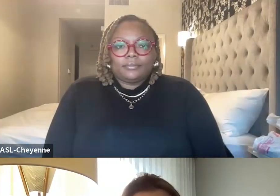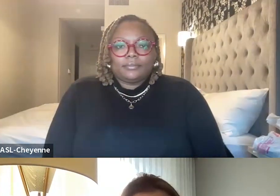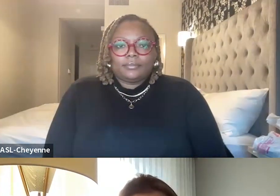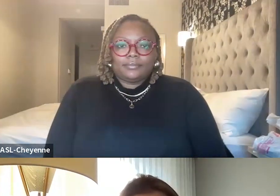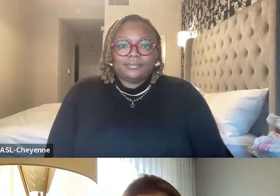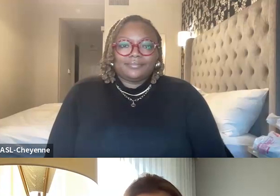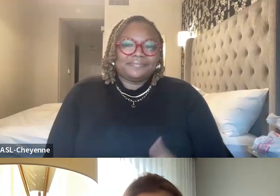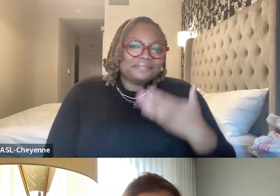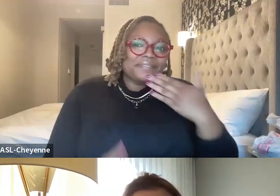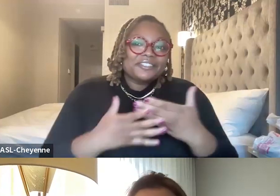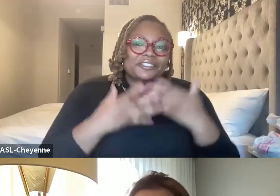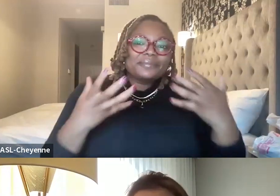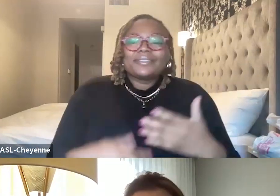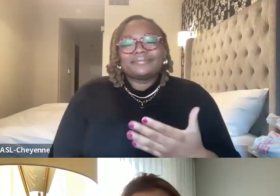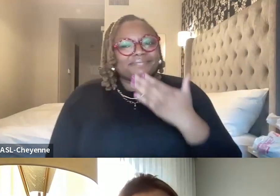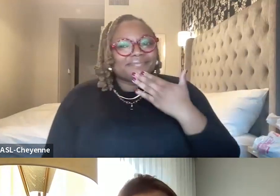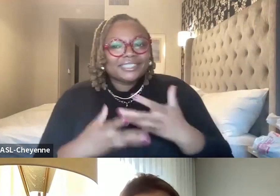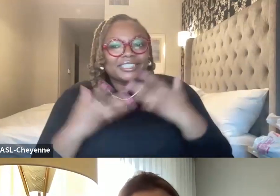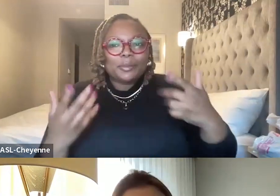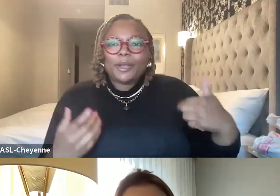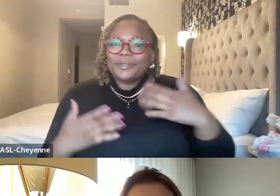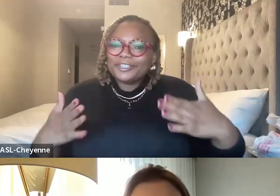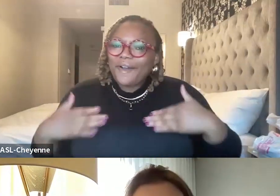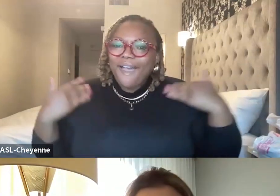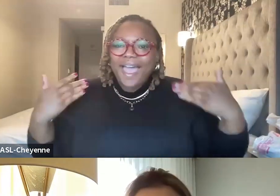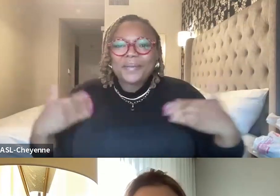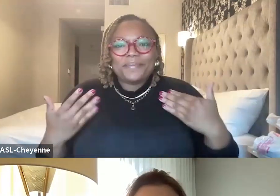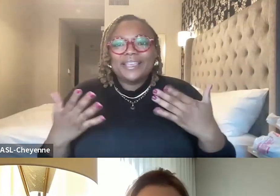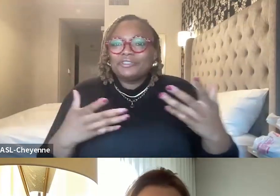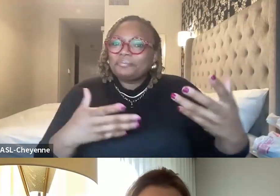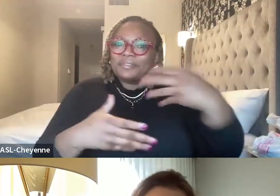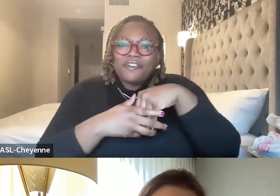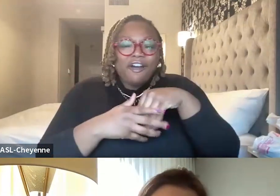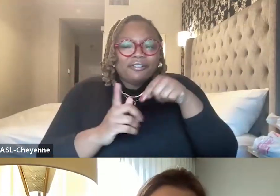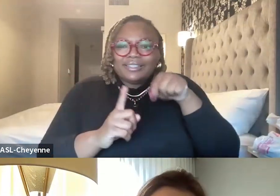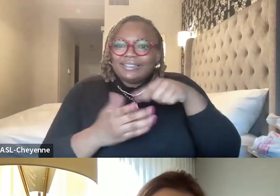Thank you so much. Thank you so much. We are so happy to participate in